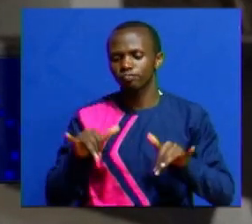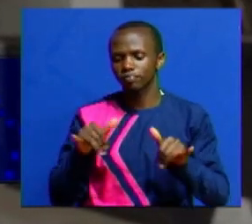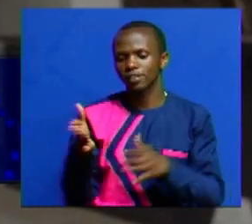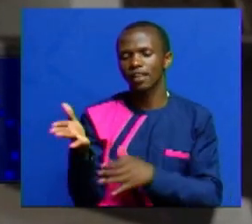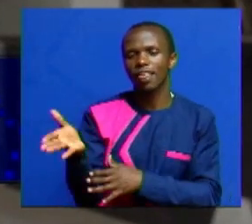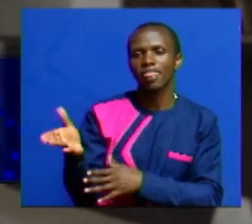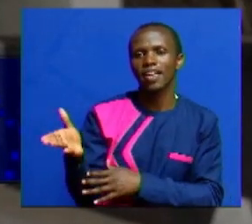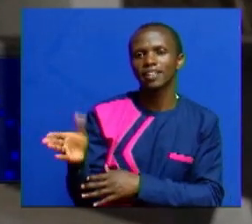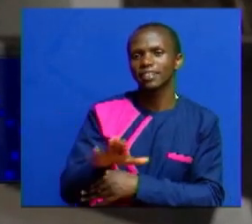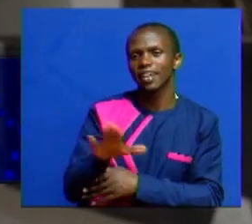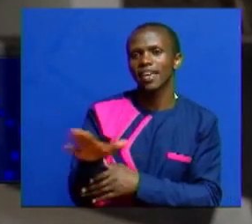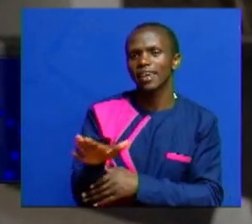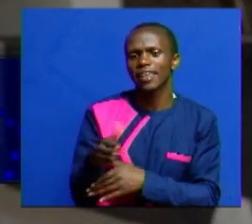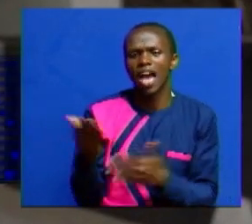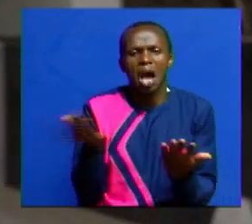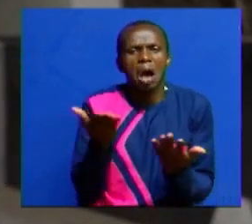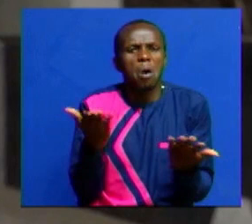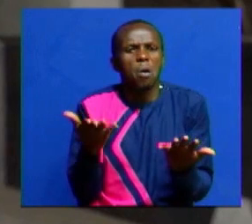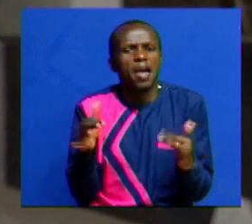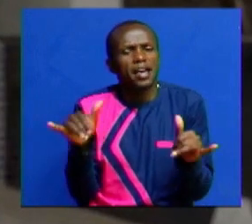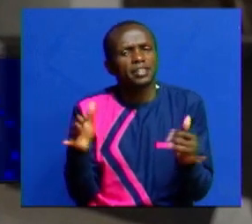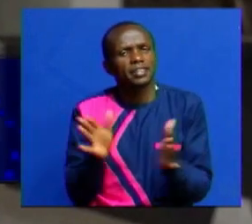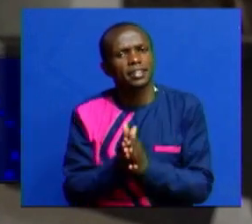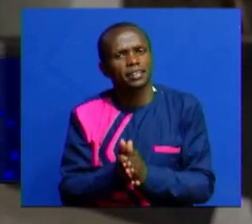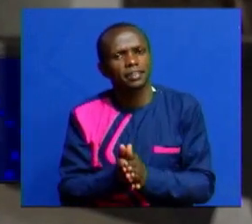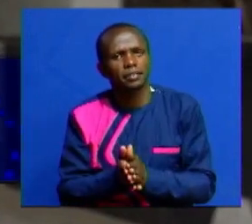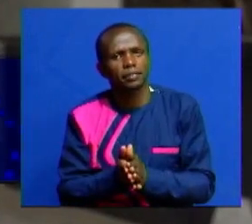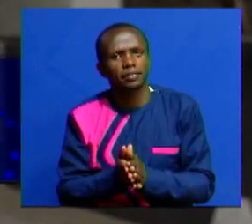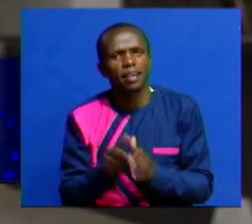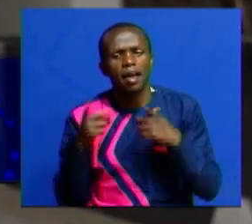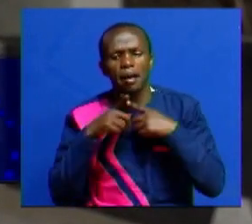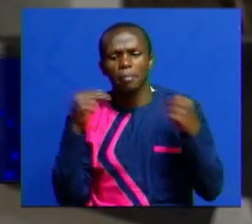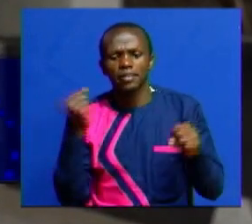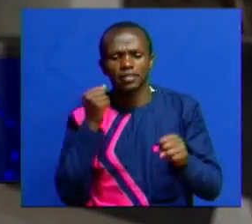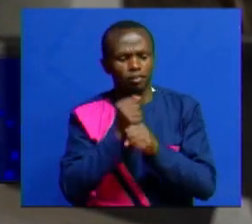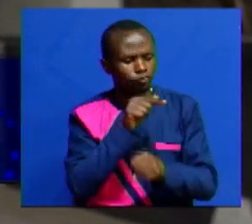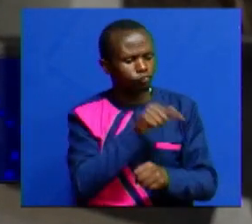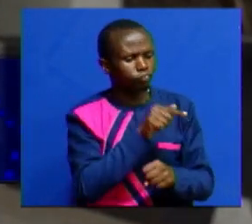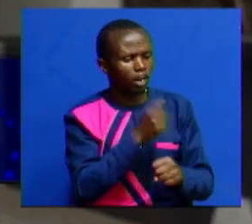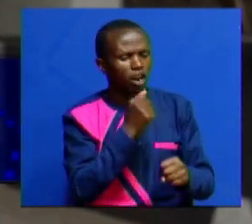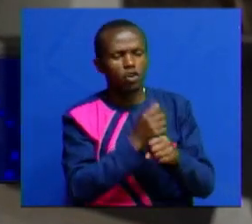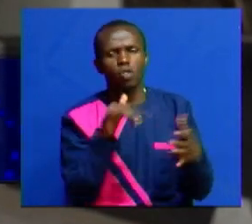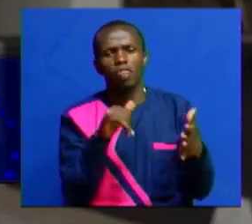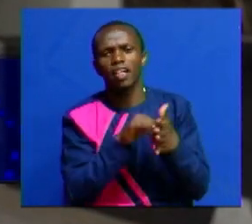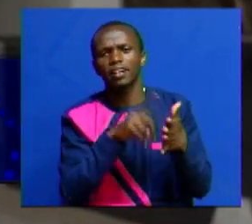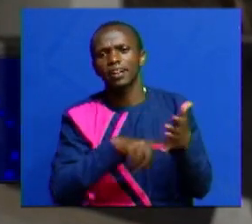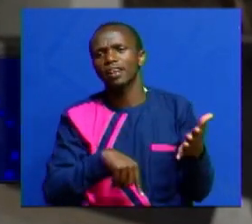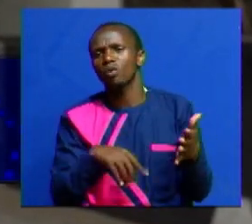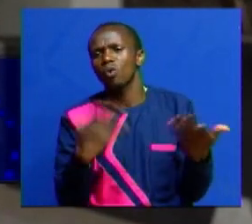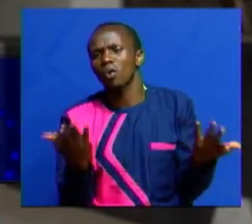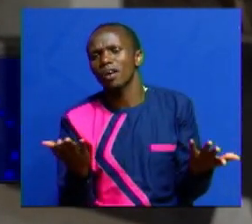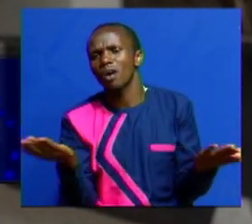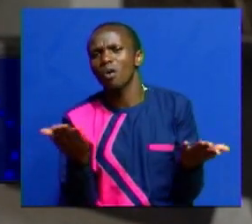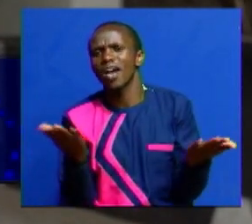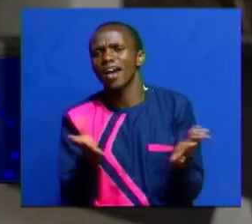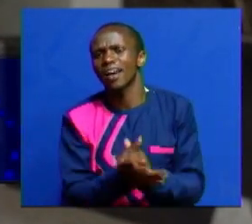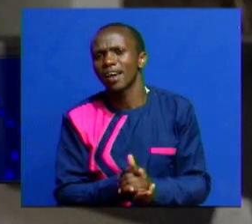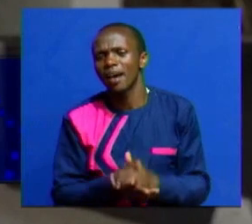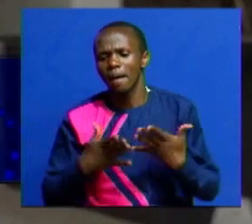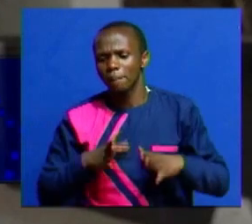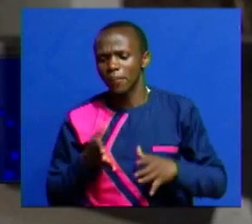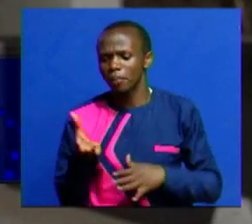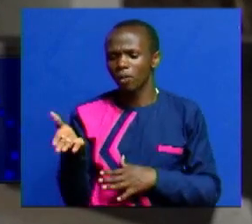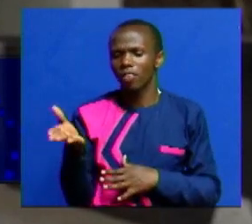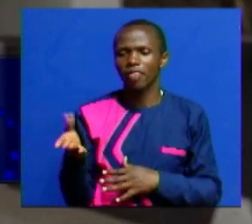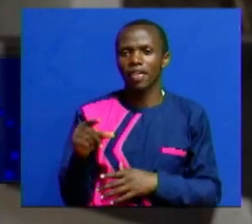walikuwa wapi vitu kufanyika kama hiyo, Pastor McKenzie kufanya vitu kama hiyo, na watu wako hapo. Kwa hivyo, hata serikali iko